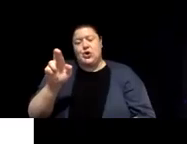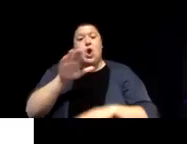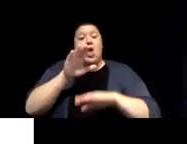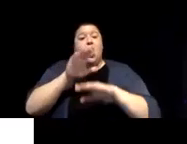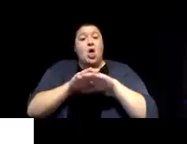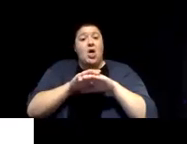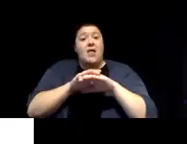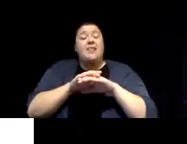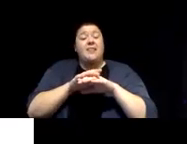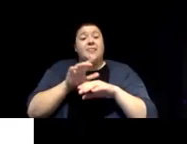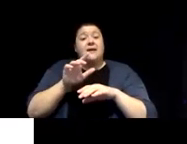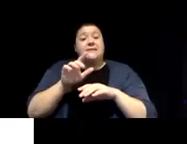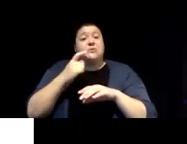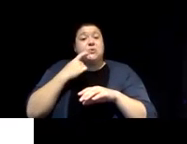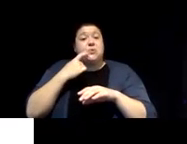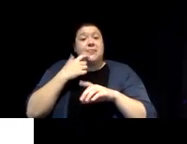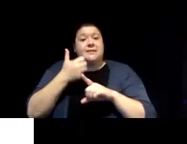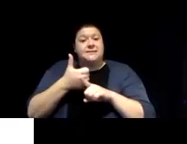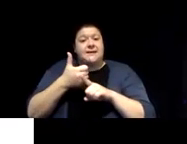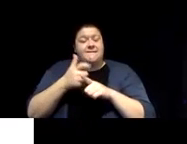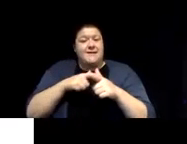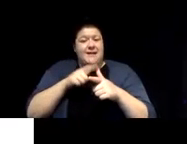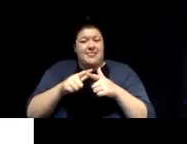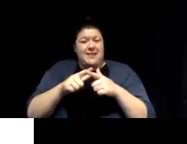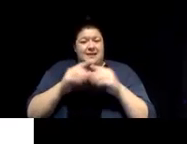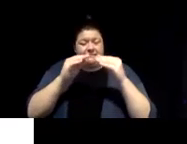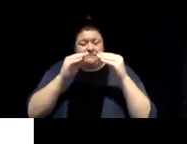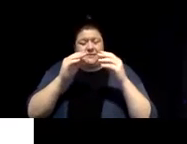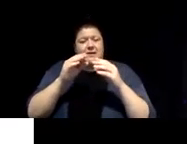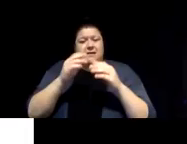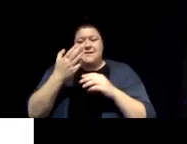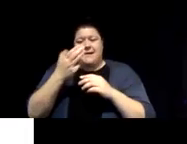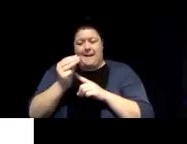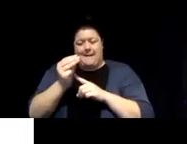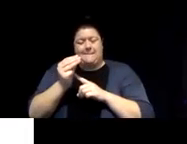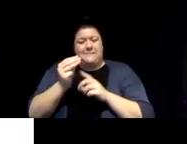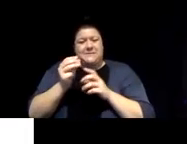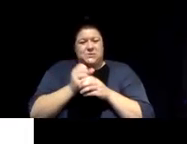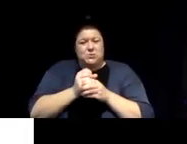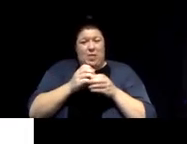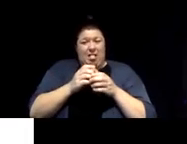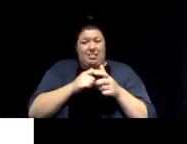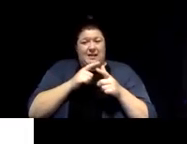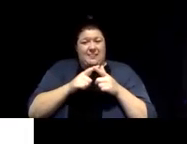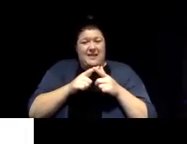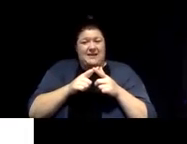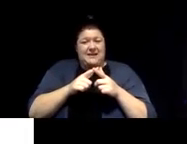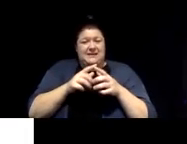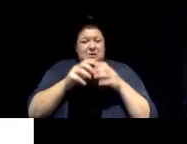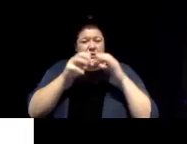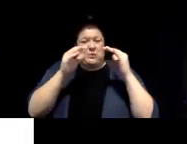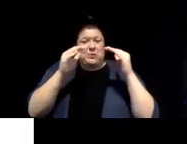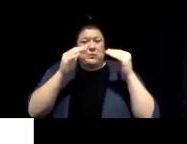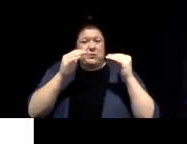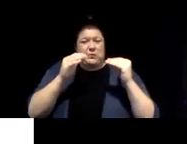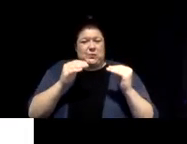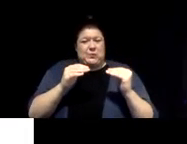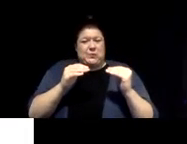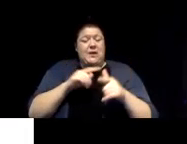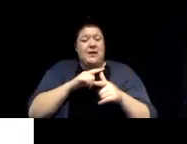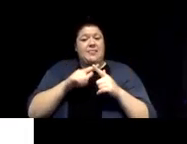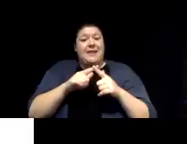and then your gums get really swollen, and then they start to kind of decay. This leads to periodontal